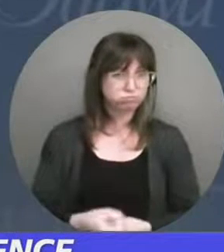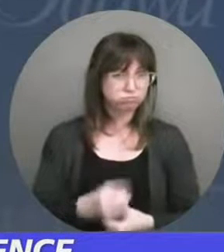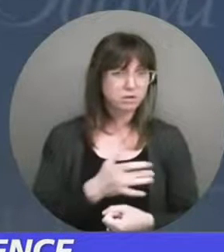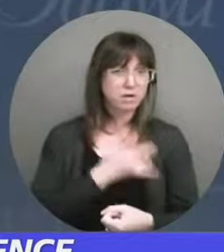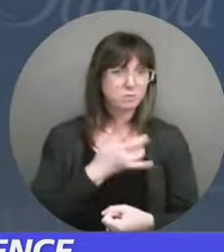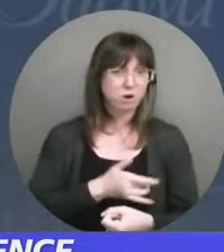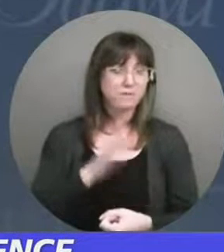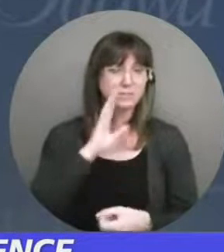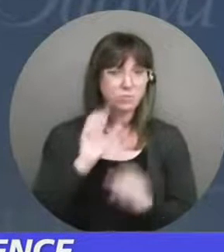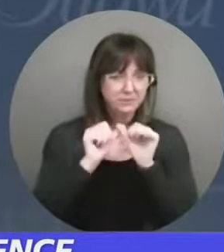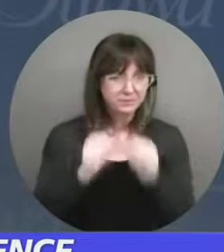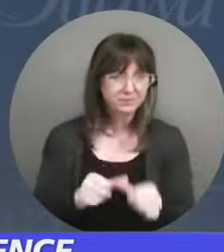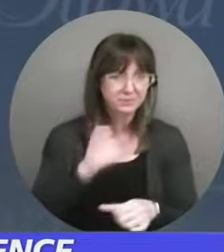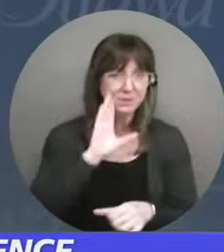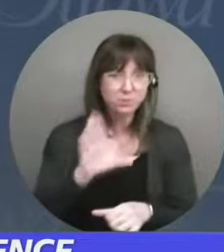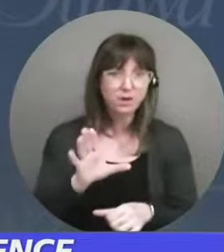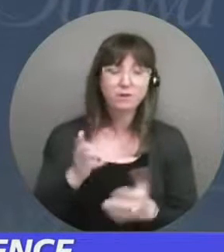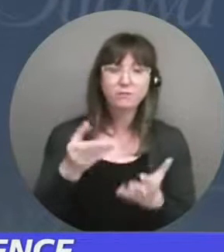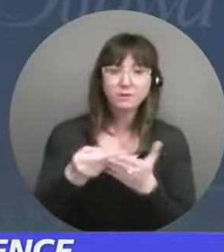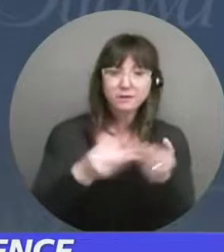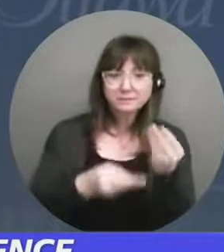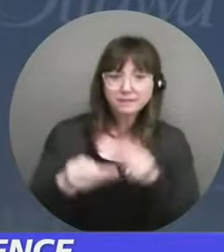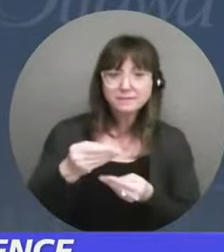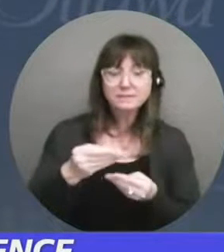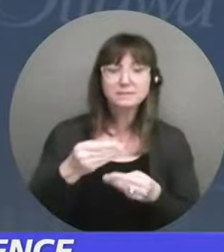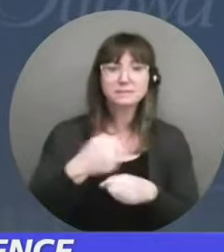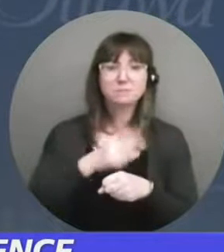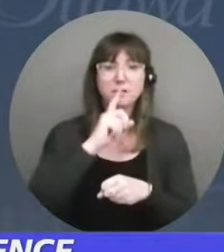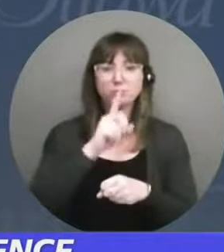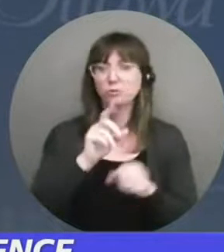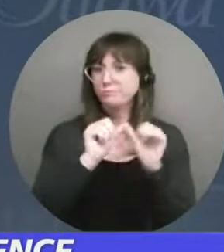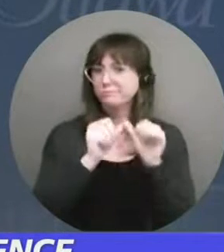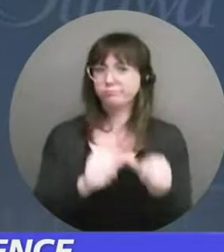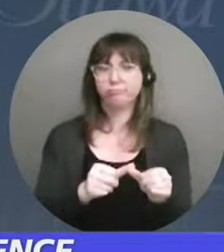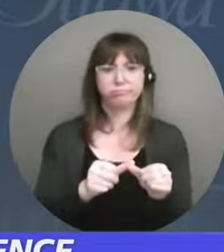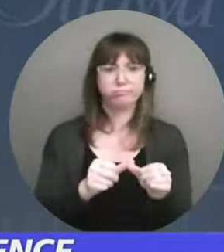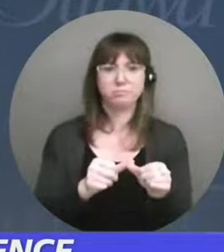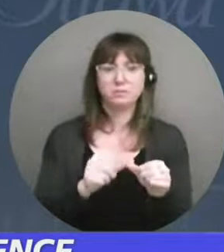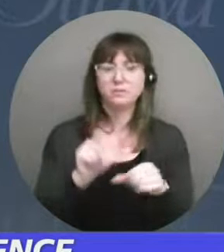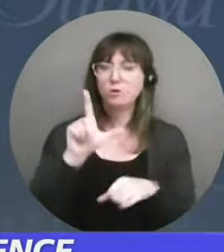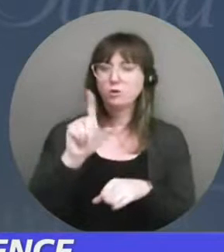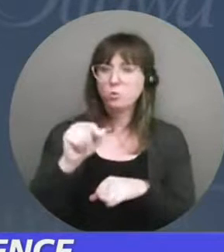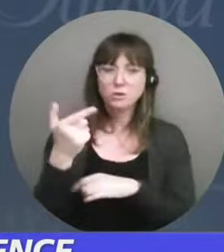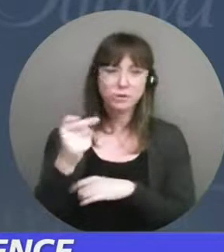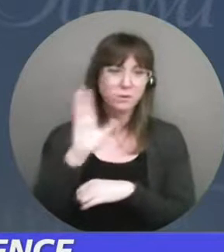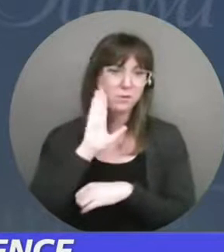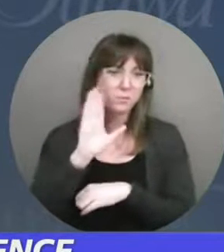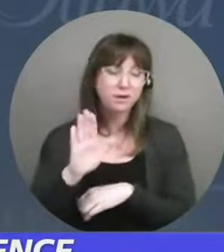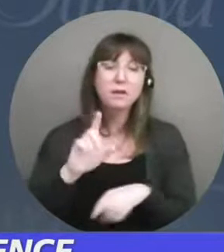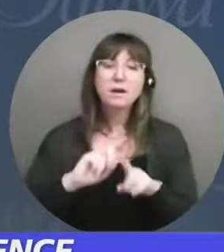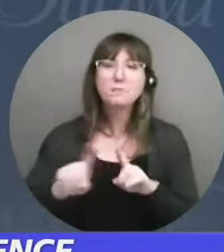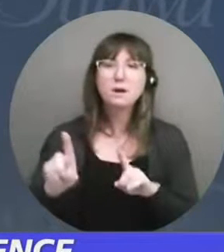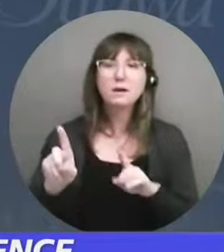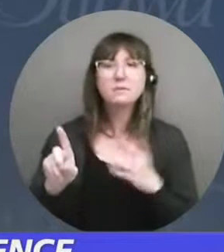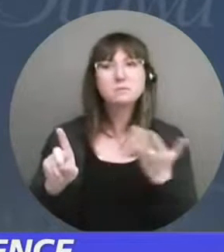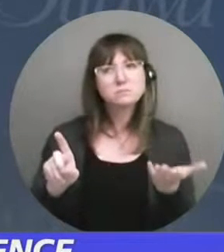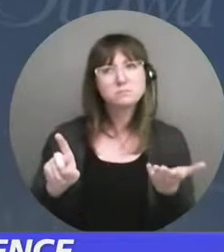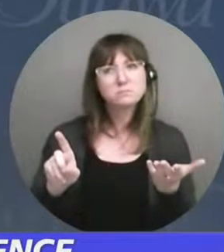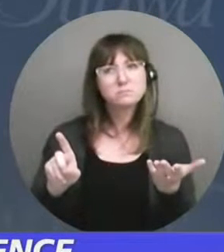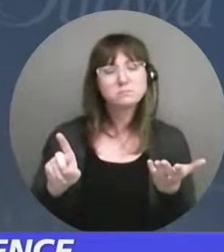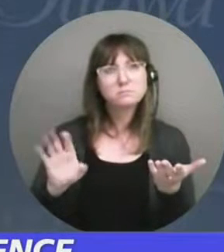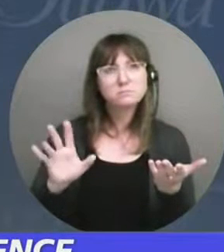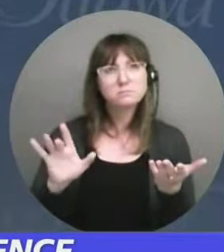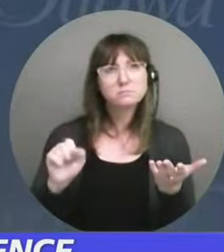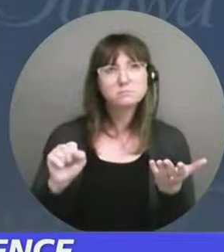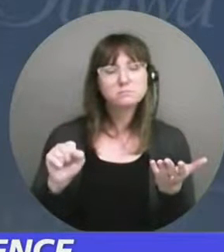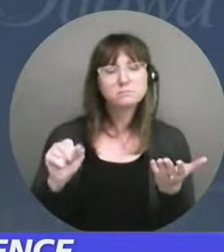with funding to make the city whole in 2021 as well. But on the public